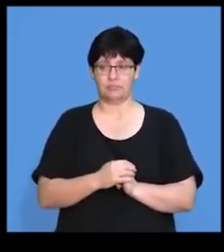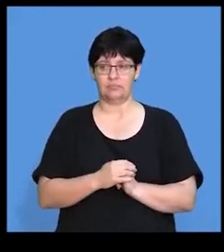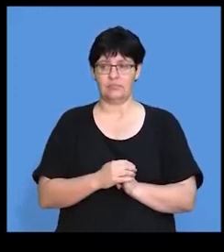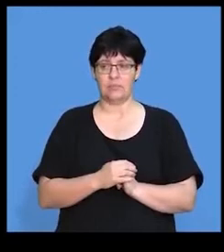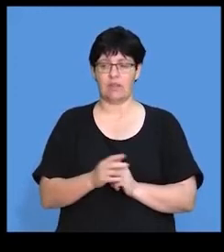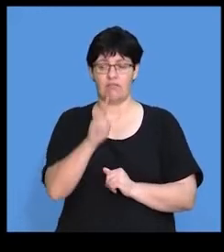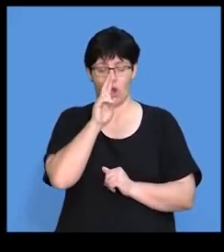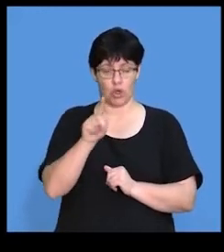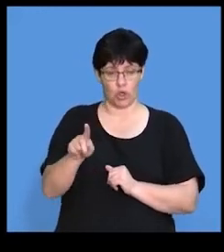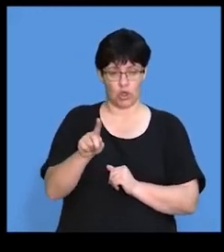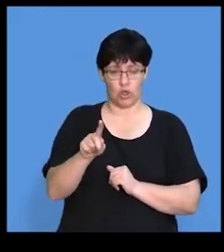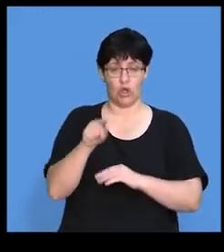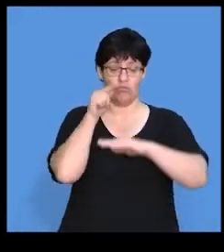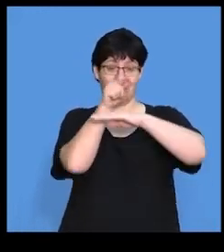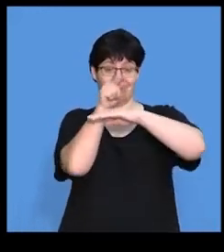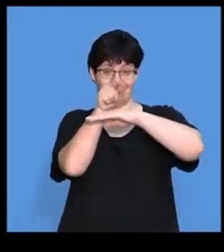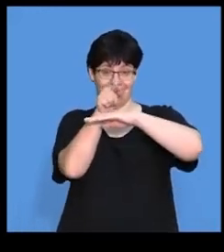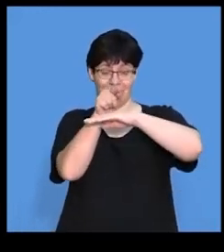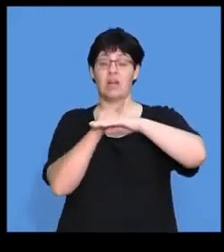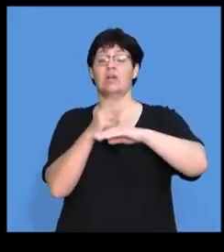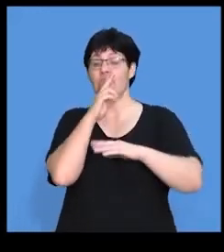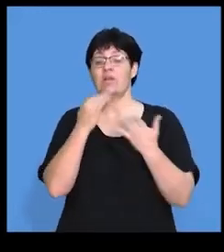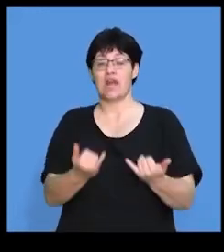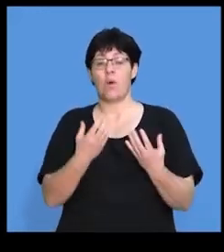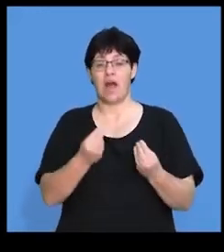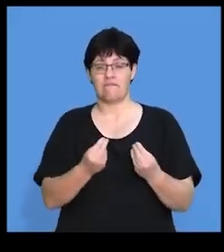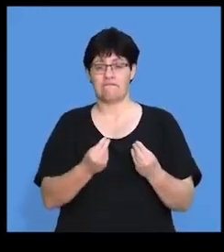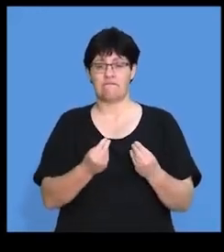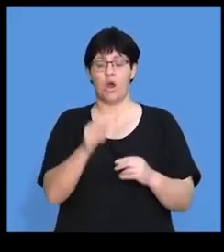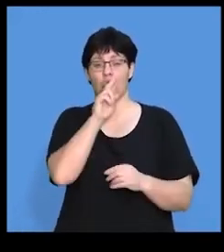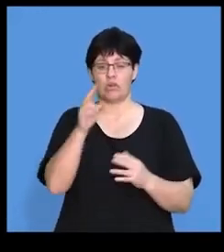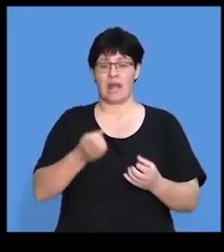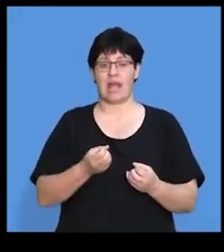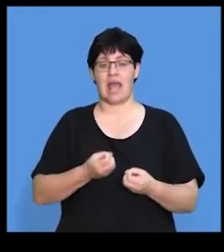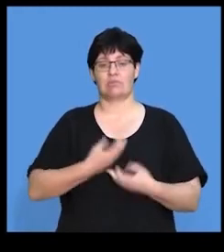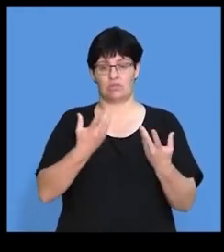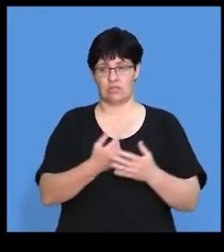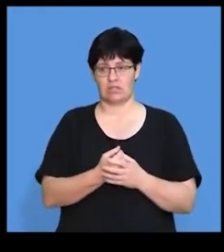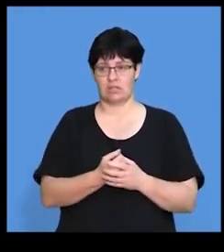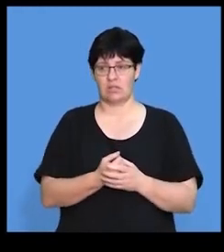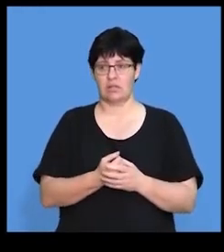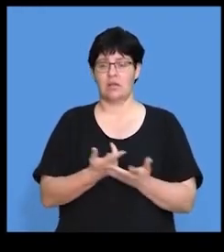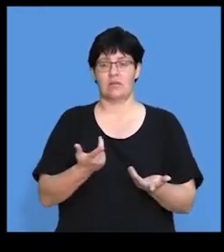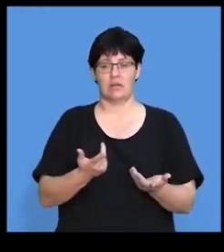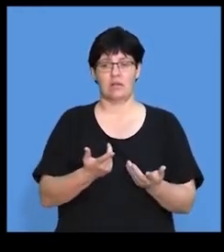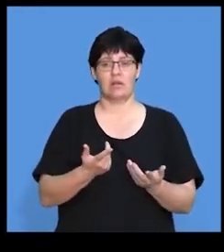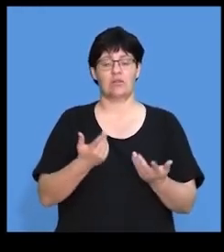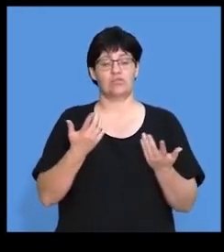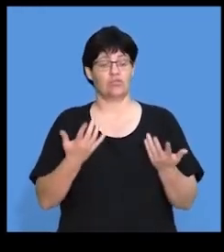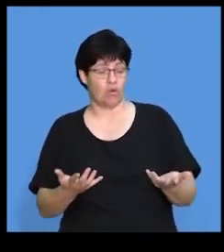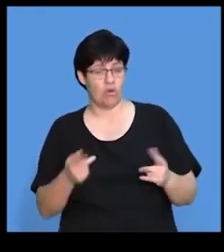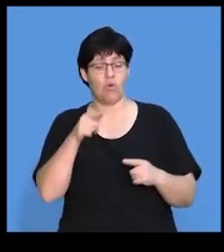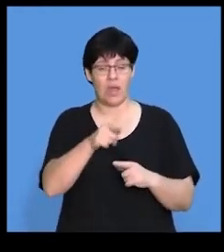right, if I look at that numerator now, I now have a quadratic expression, a quadratic trigonometric